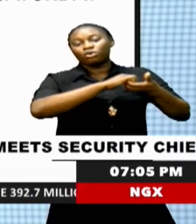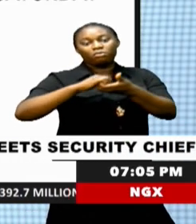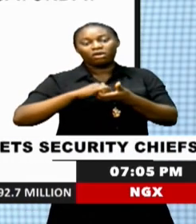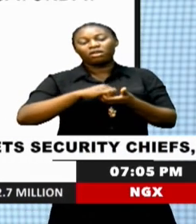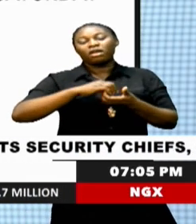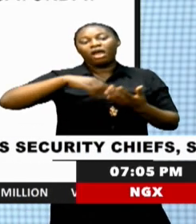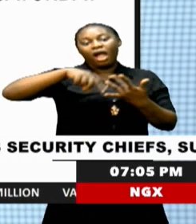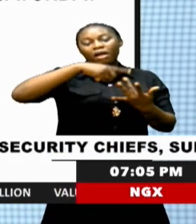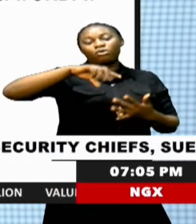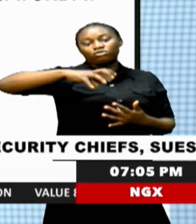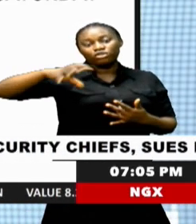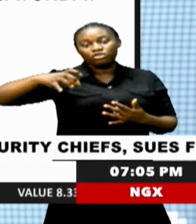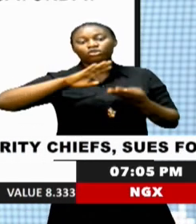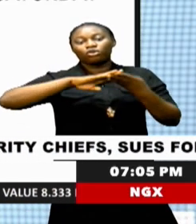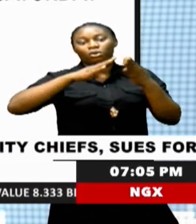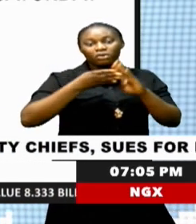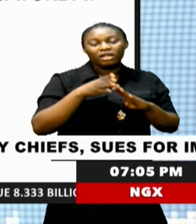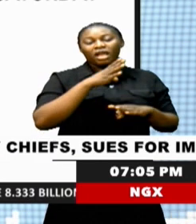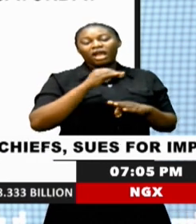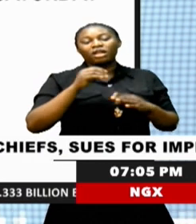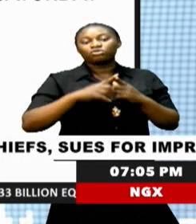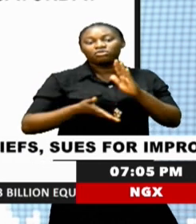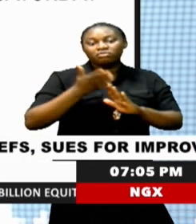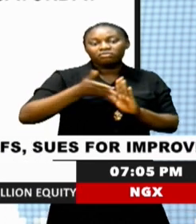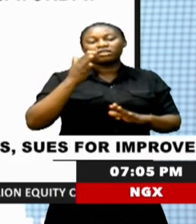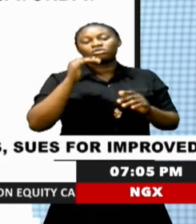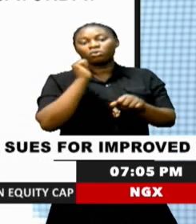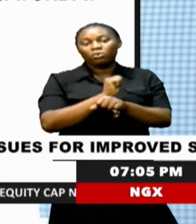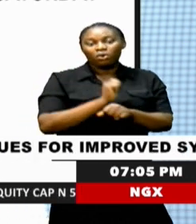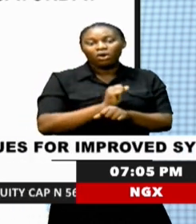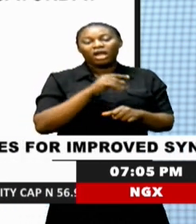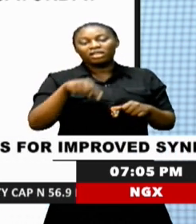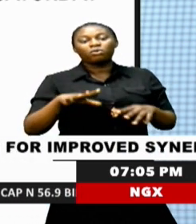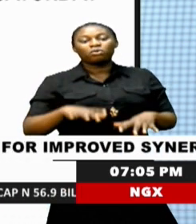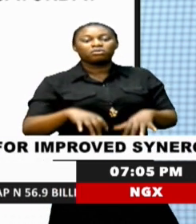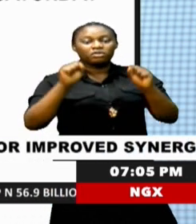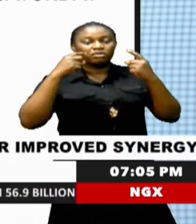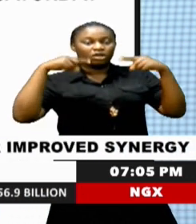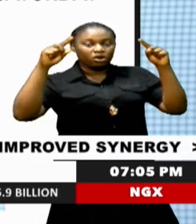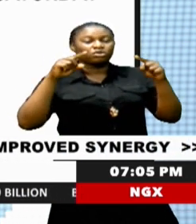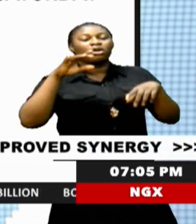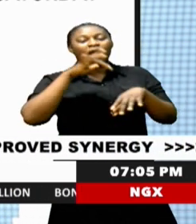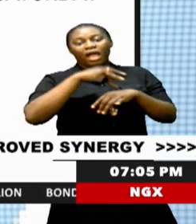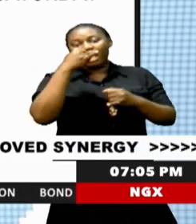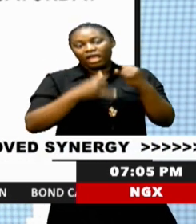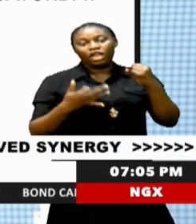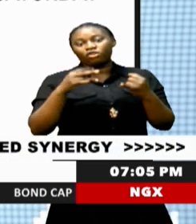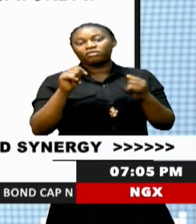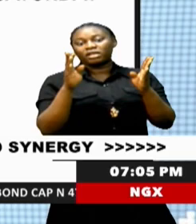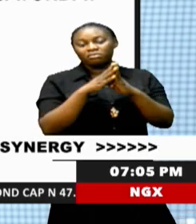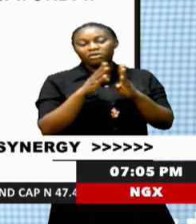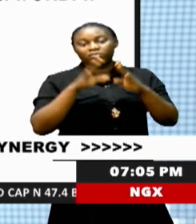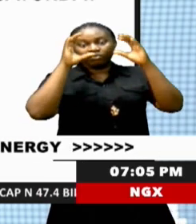economic communities to accelerate integration. A declaration will be adopted at the end of the meeting. President Tinubu, who will